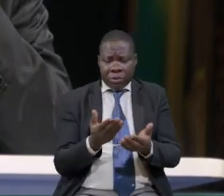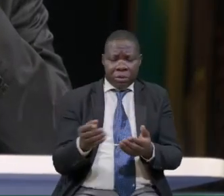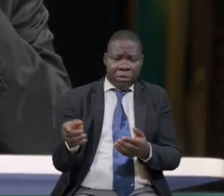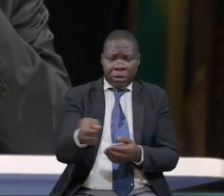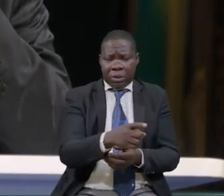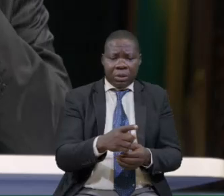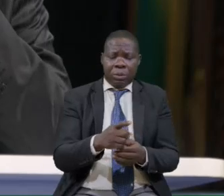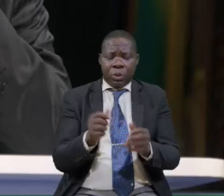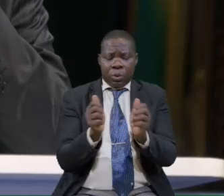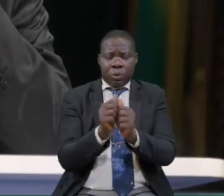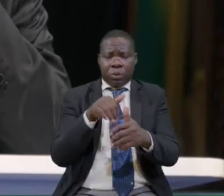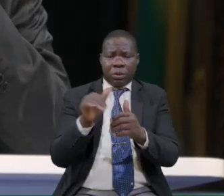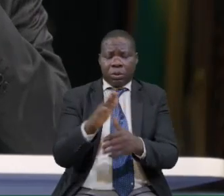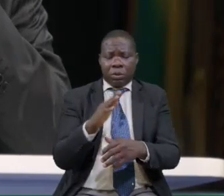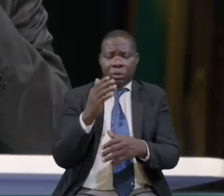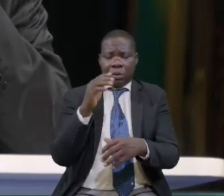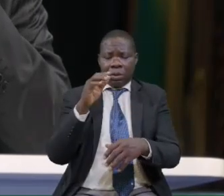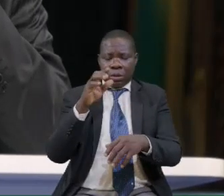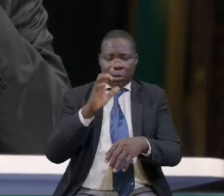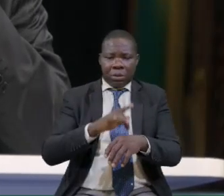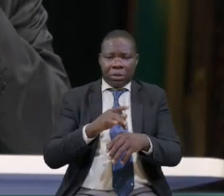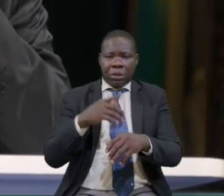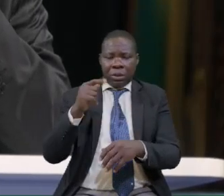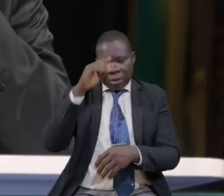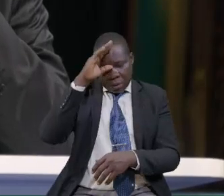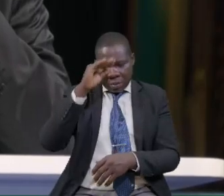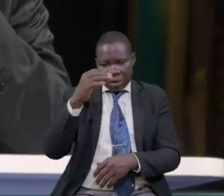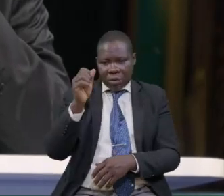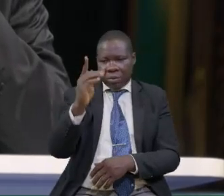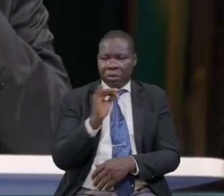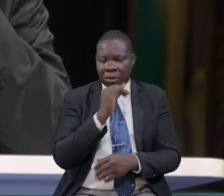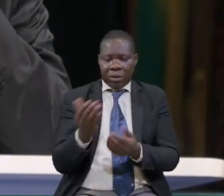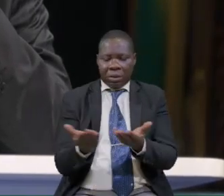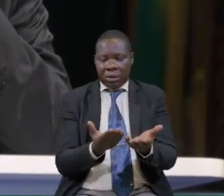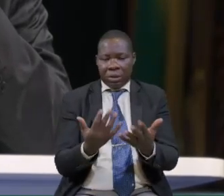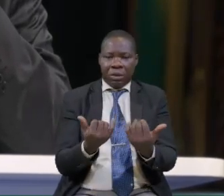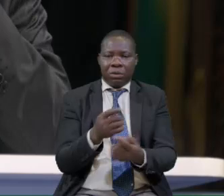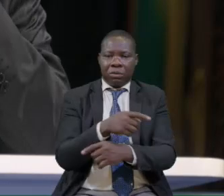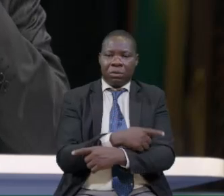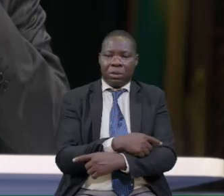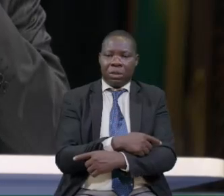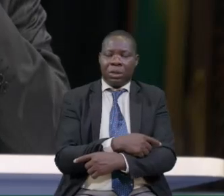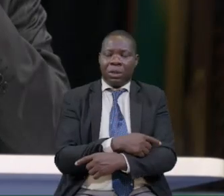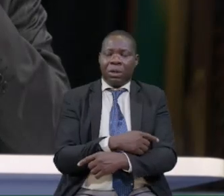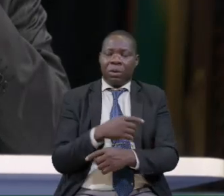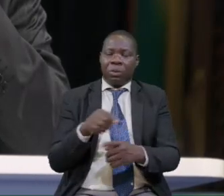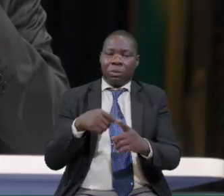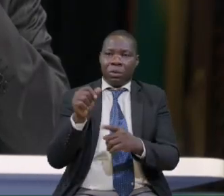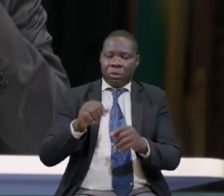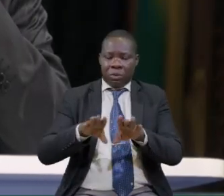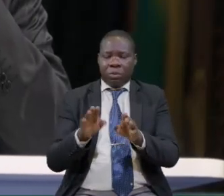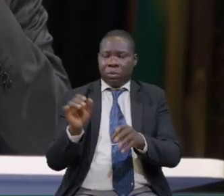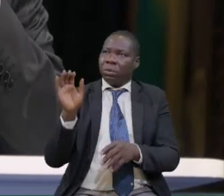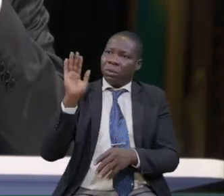The man of God is here this night. When he opens his mouth, heaven honors